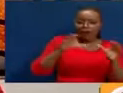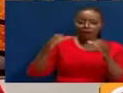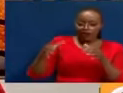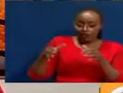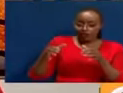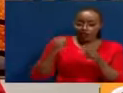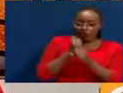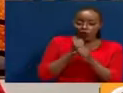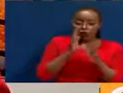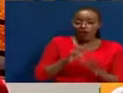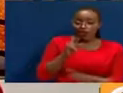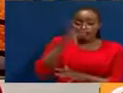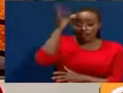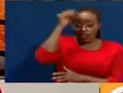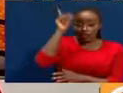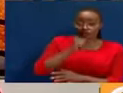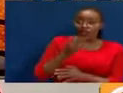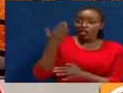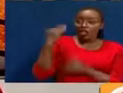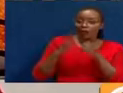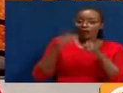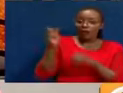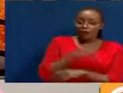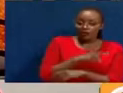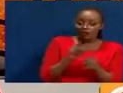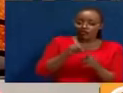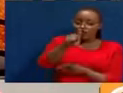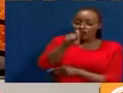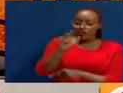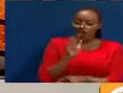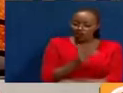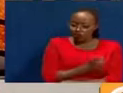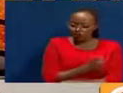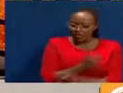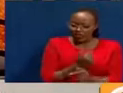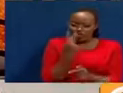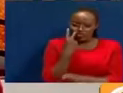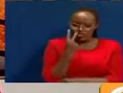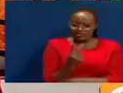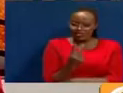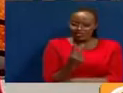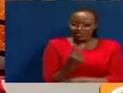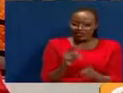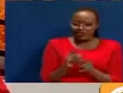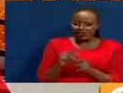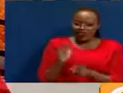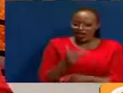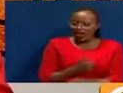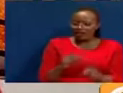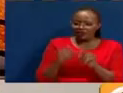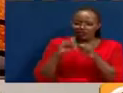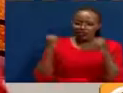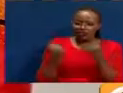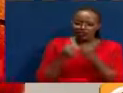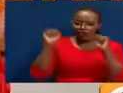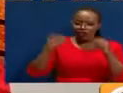employees. That I learned over the past 9 months. It took a virus for us to once again see that ugly side of us as a society,